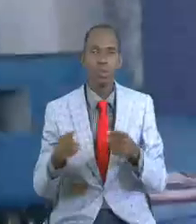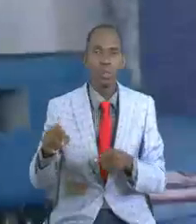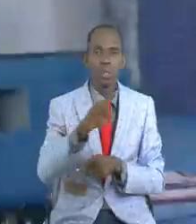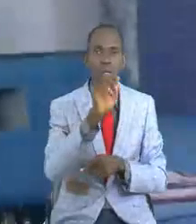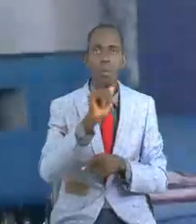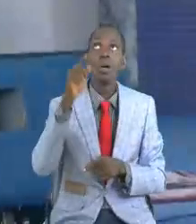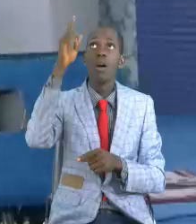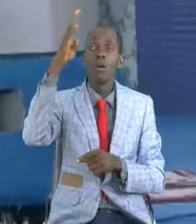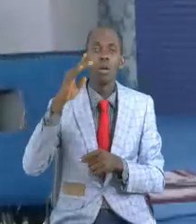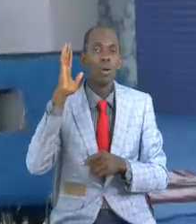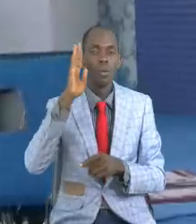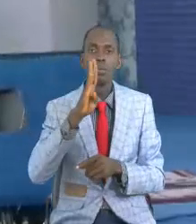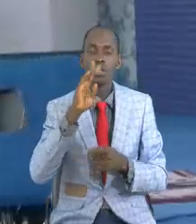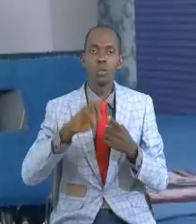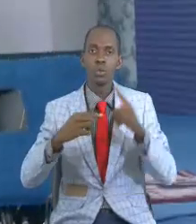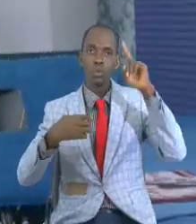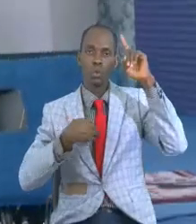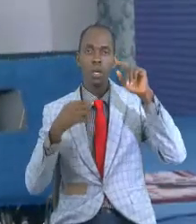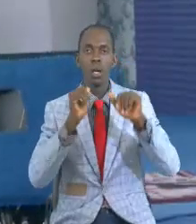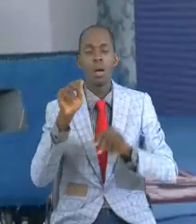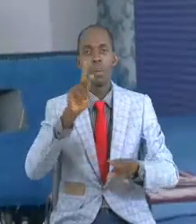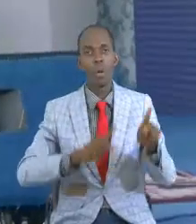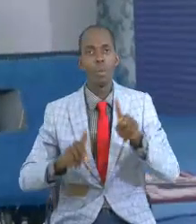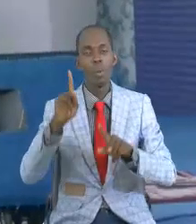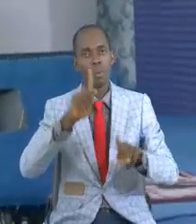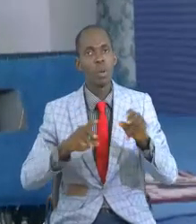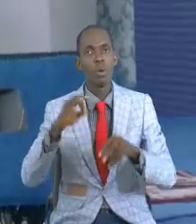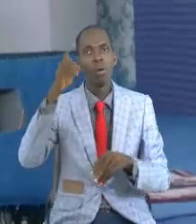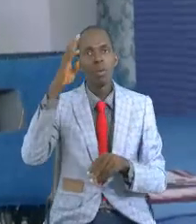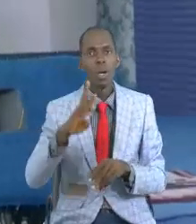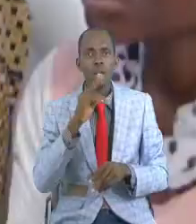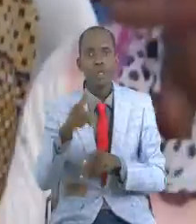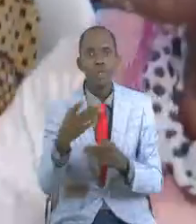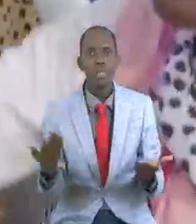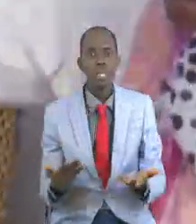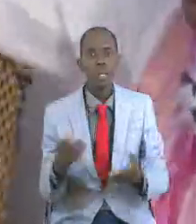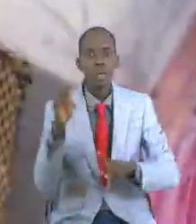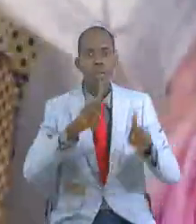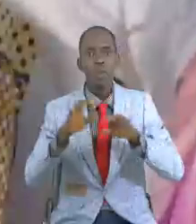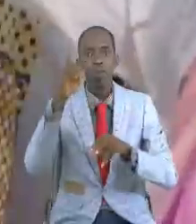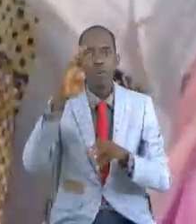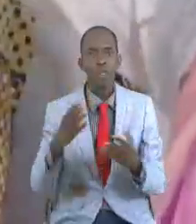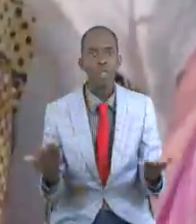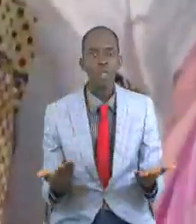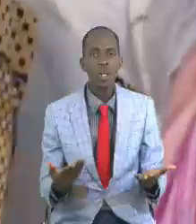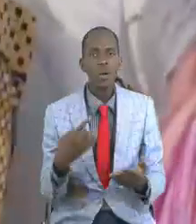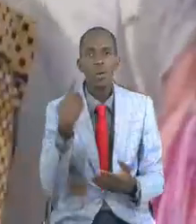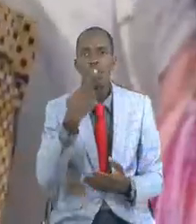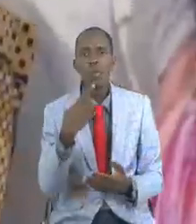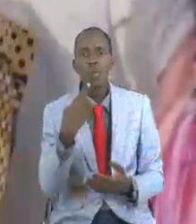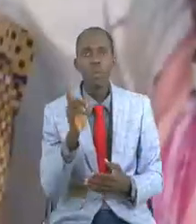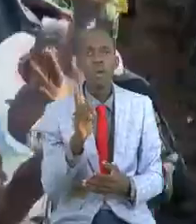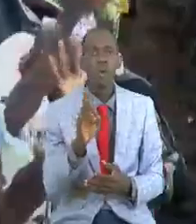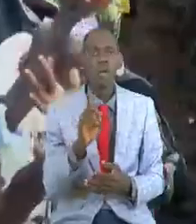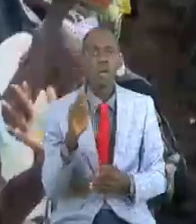be to me a people, people of God. Are they here today, people of God? Or are they people of God?